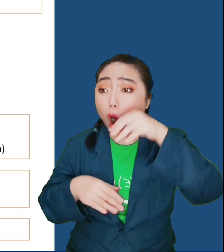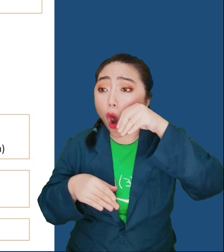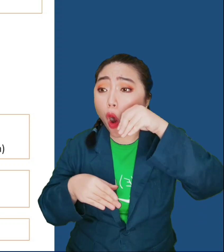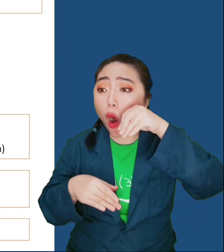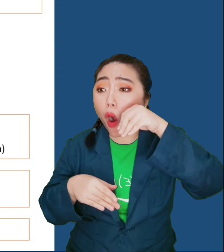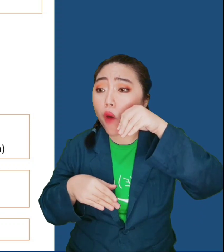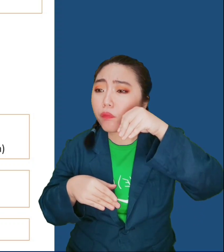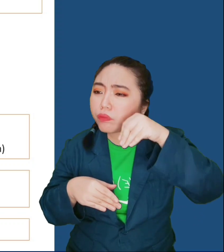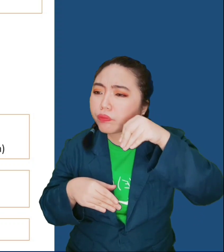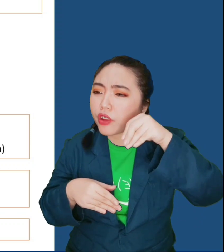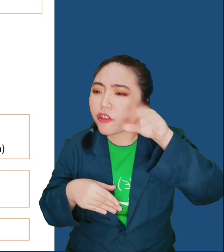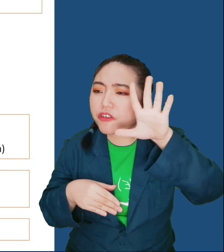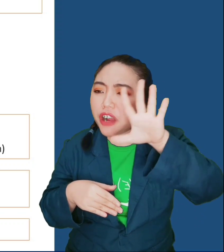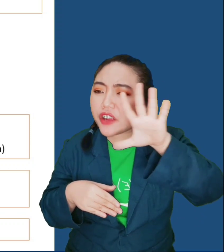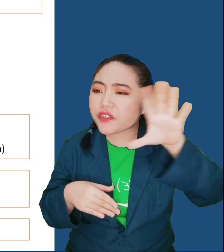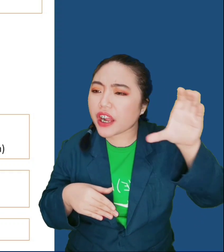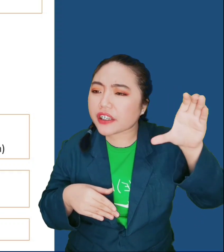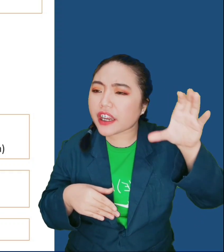is